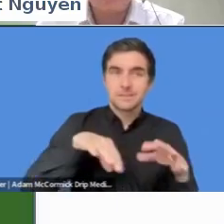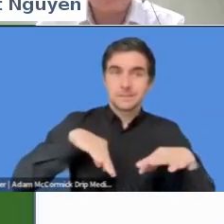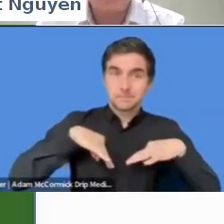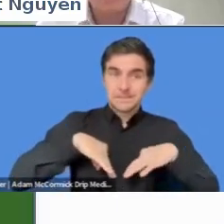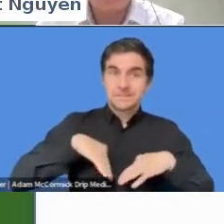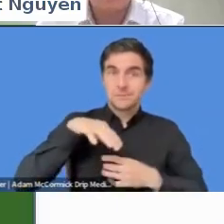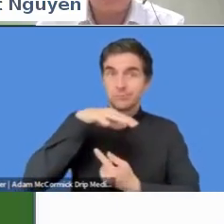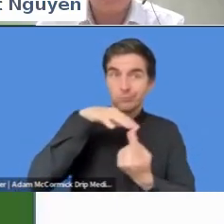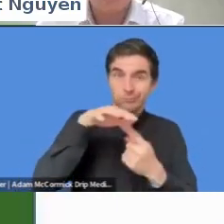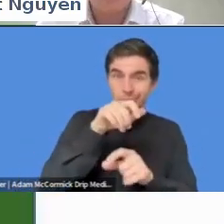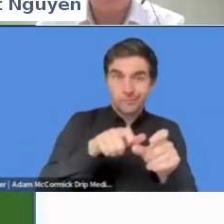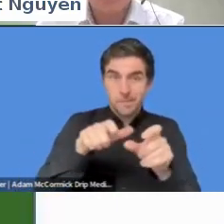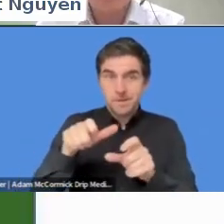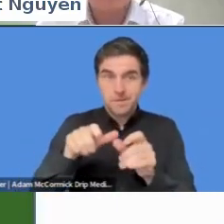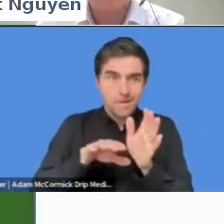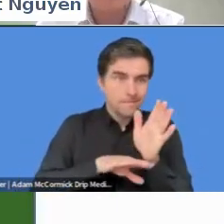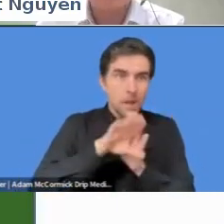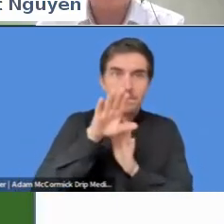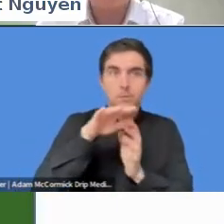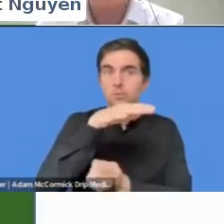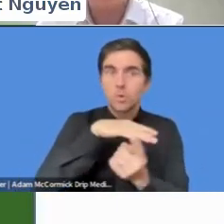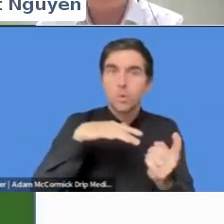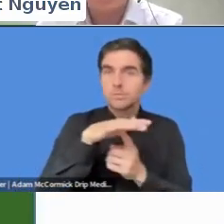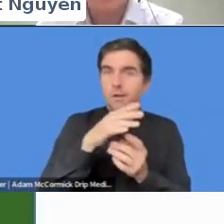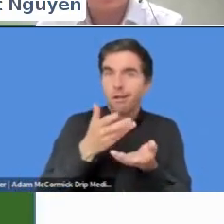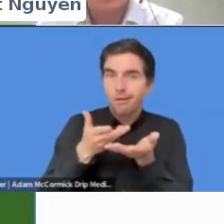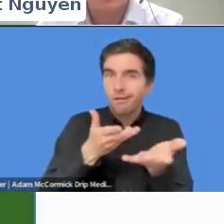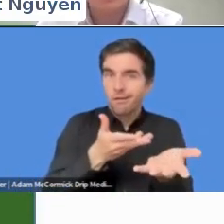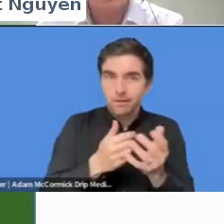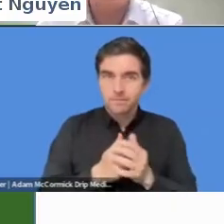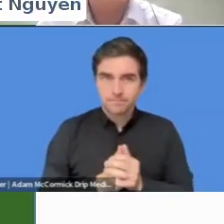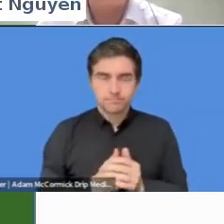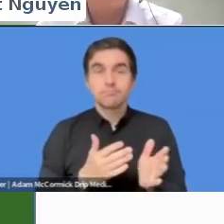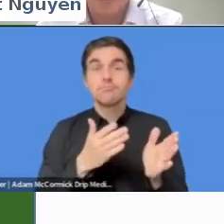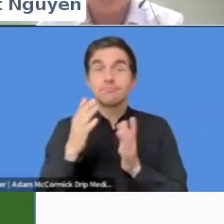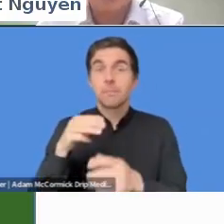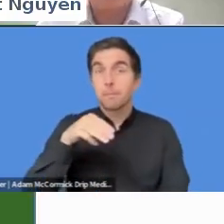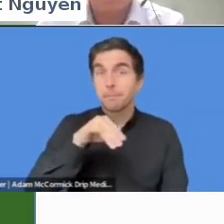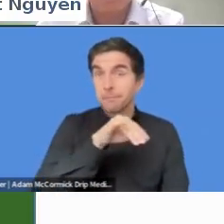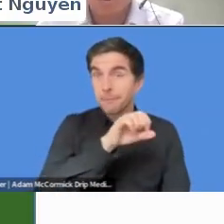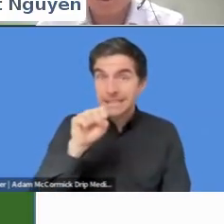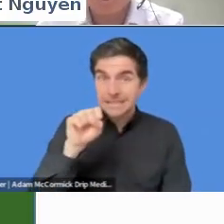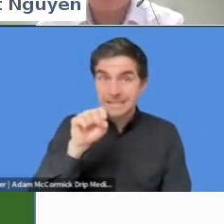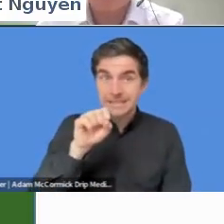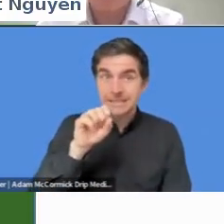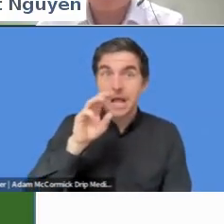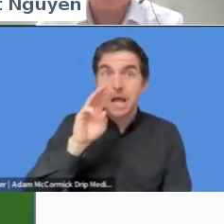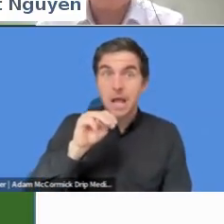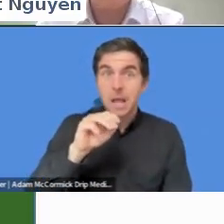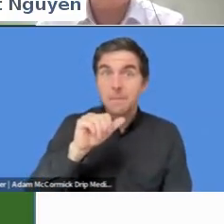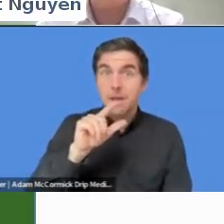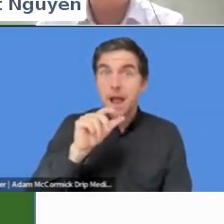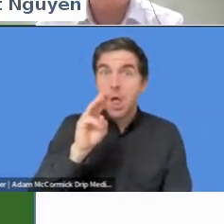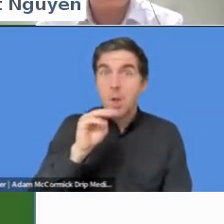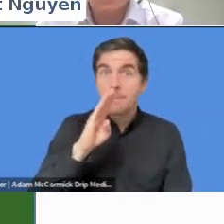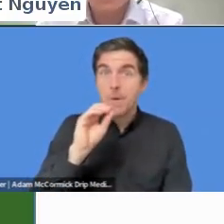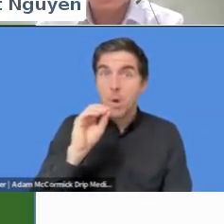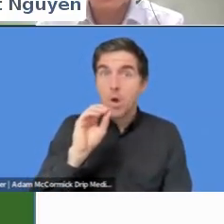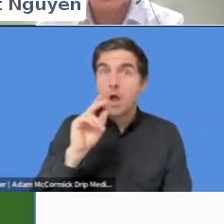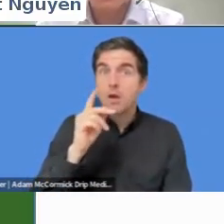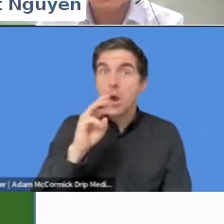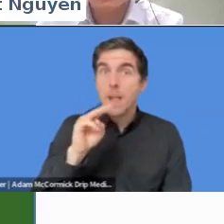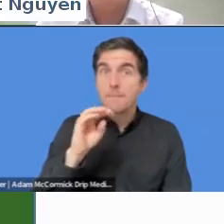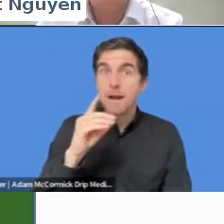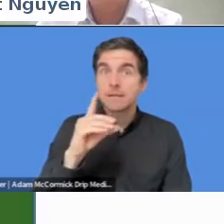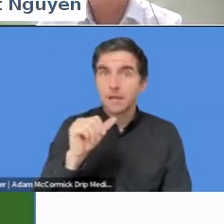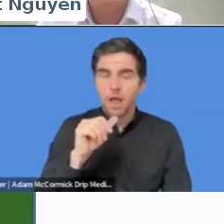Now, I would like to start the first presentation to invite Felix, my colleague, for the